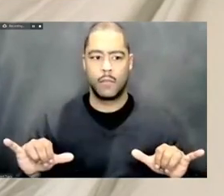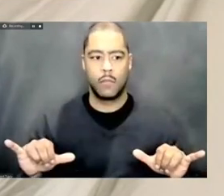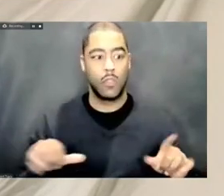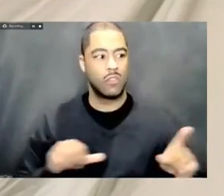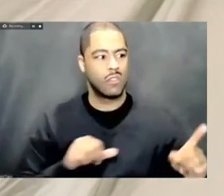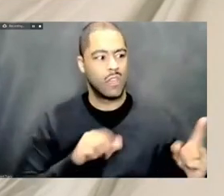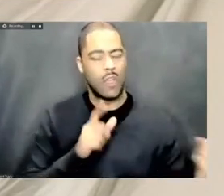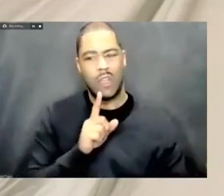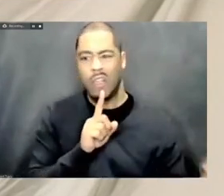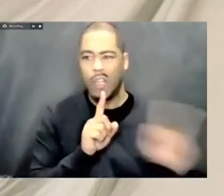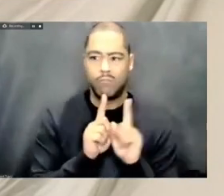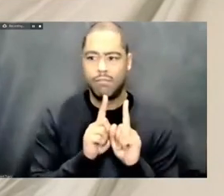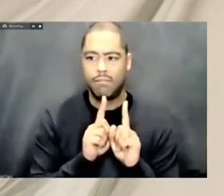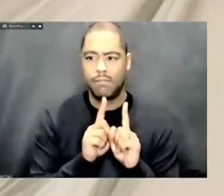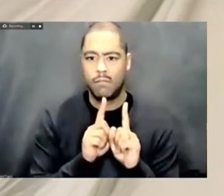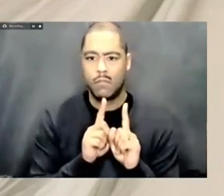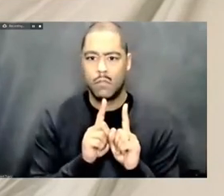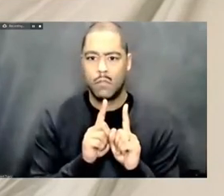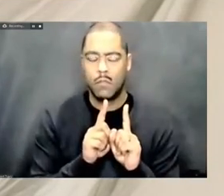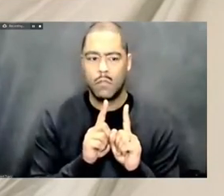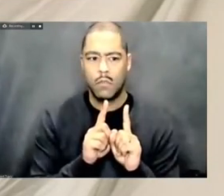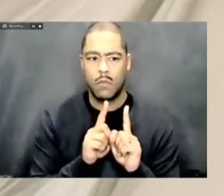She actually said that.